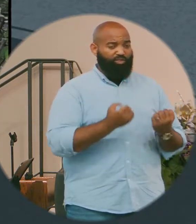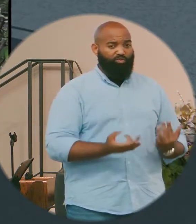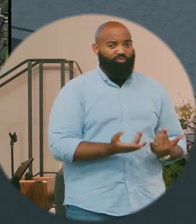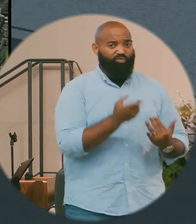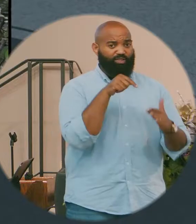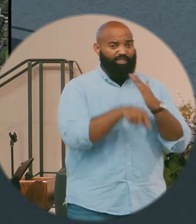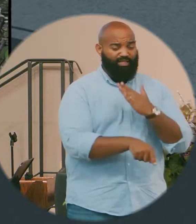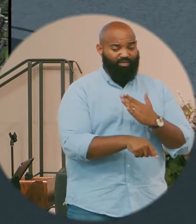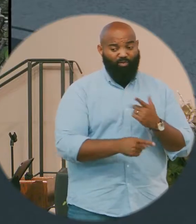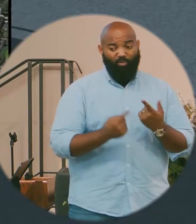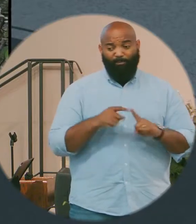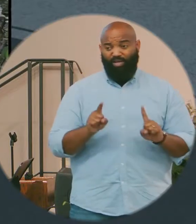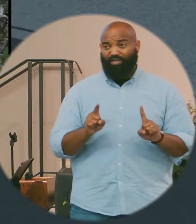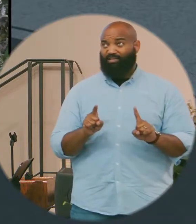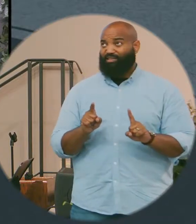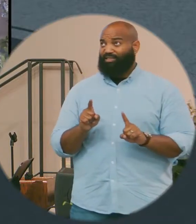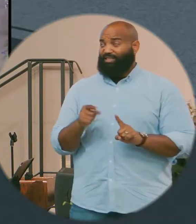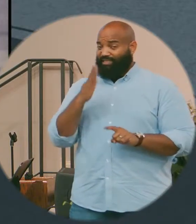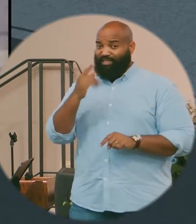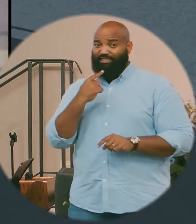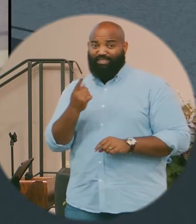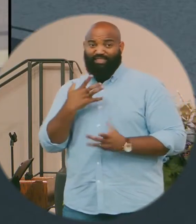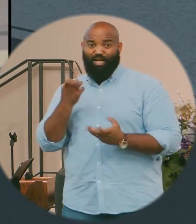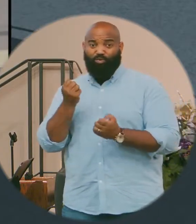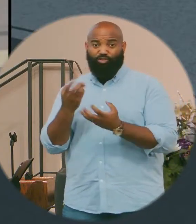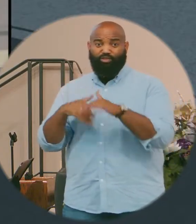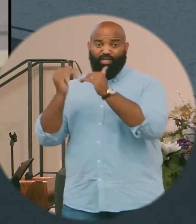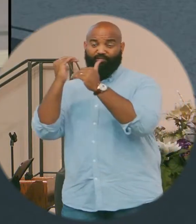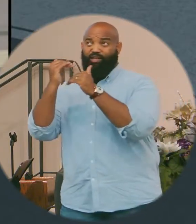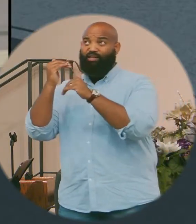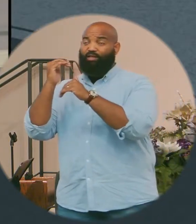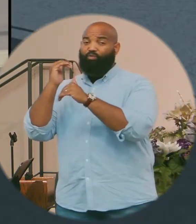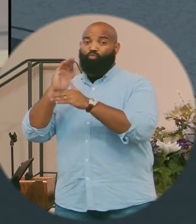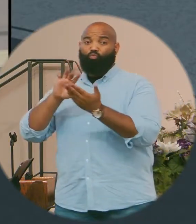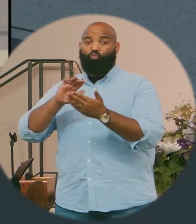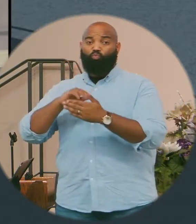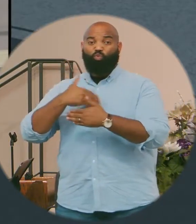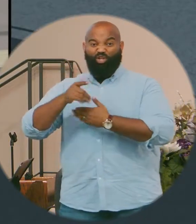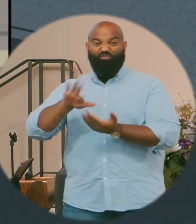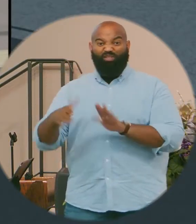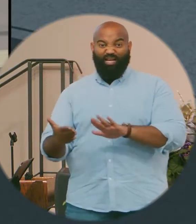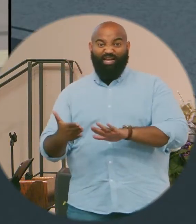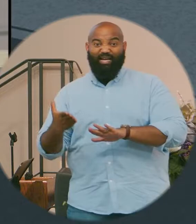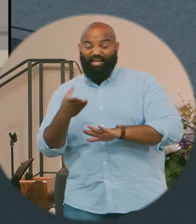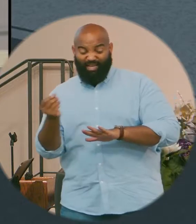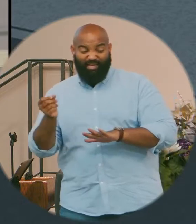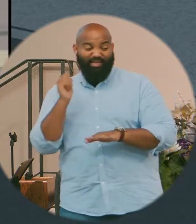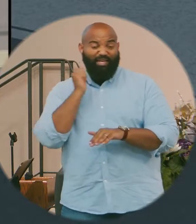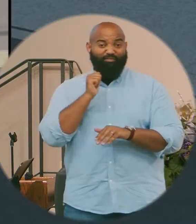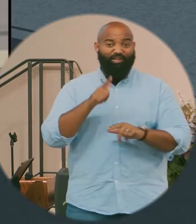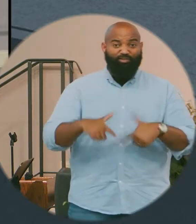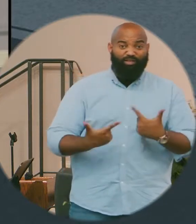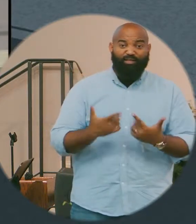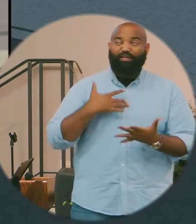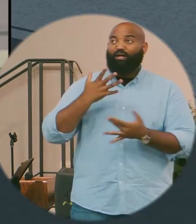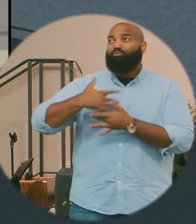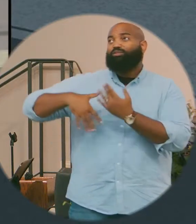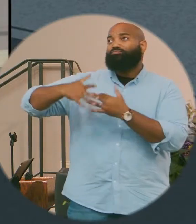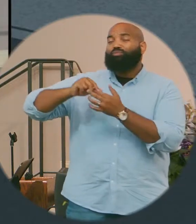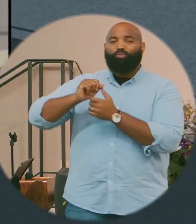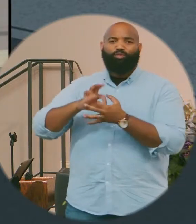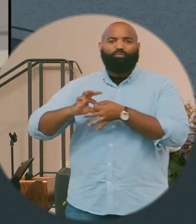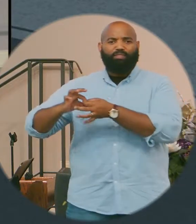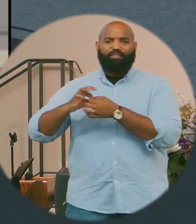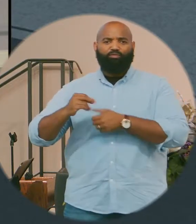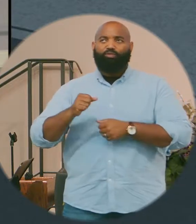day, all day. When the Lord wakes you up at night with a song in your belly, that's heaven. When he wakes you in the morning and the sun is shining, and you know it